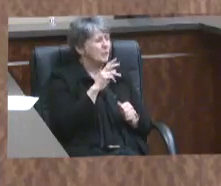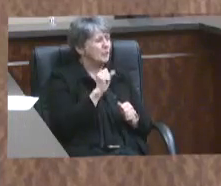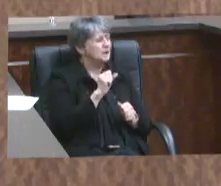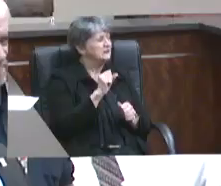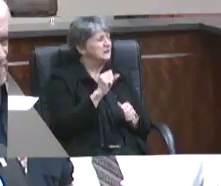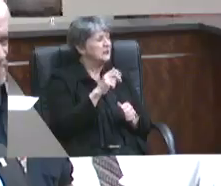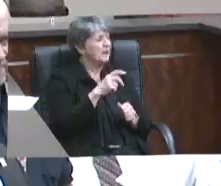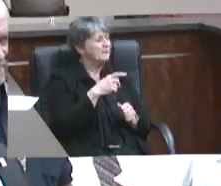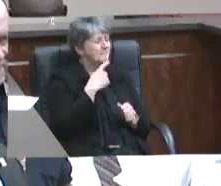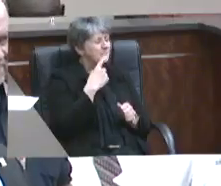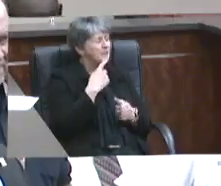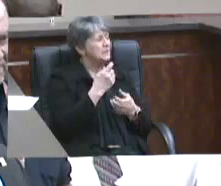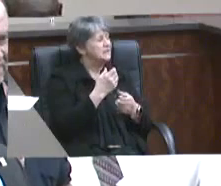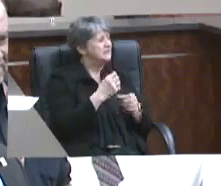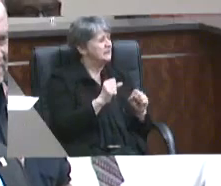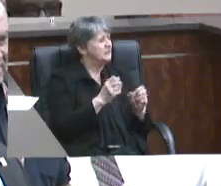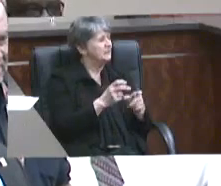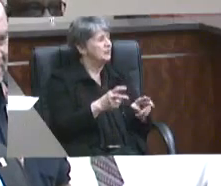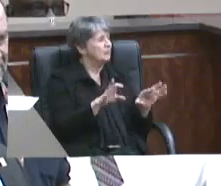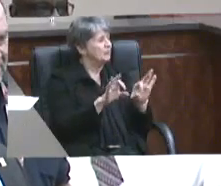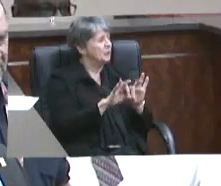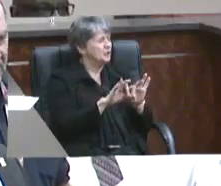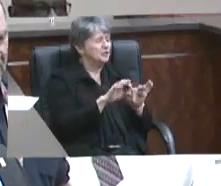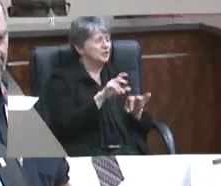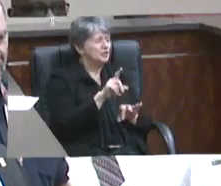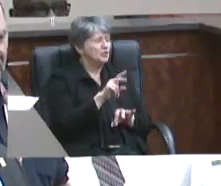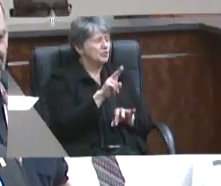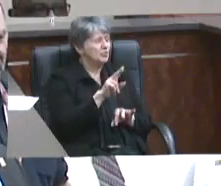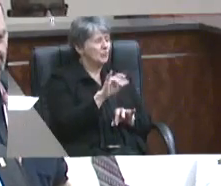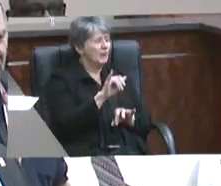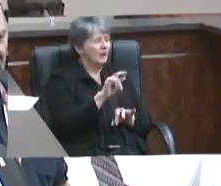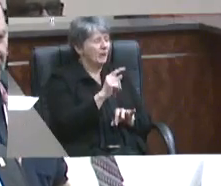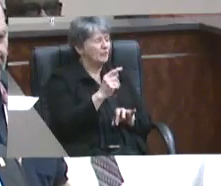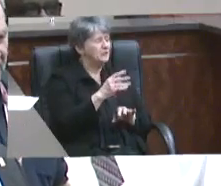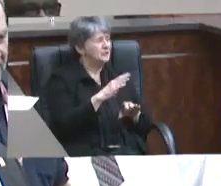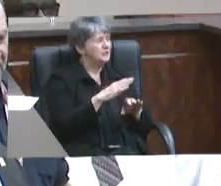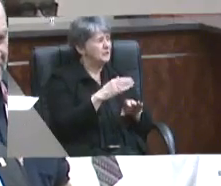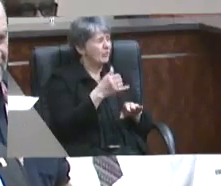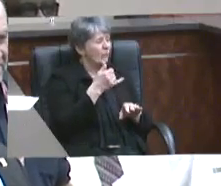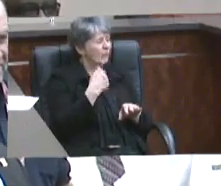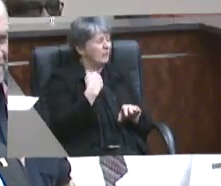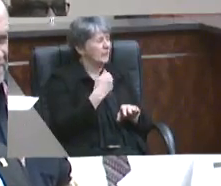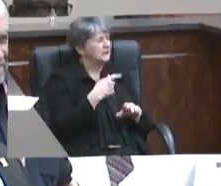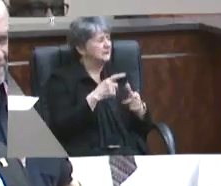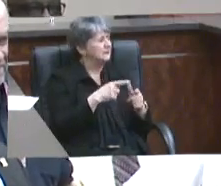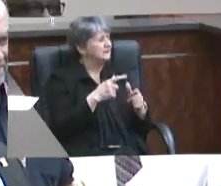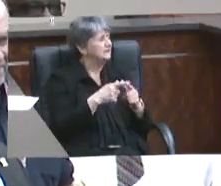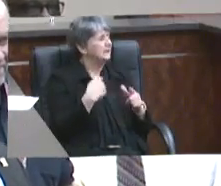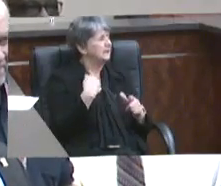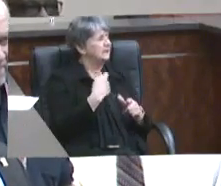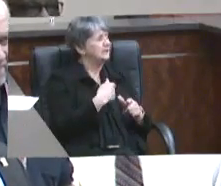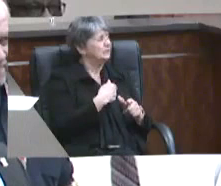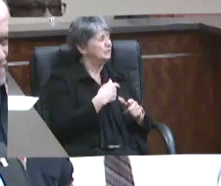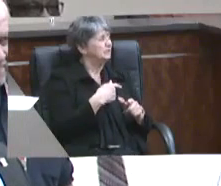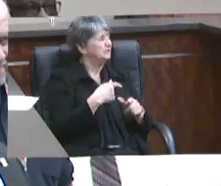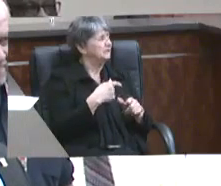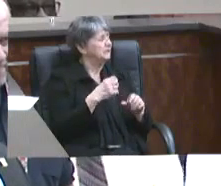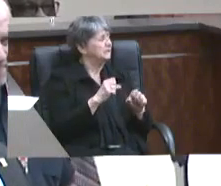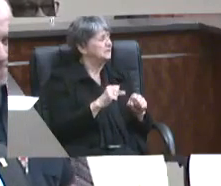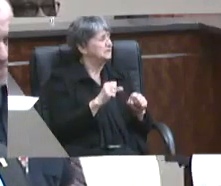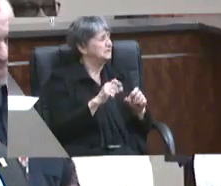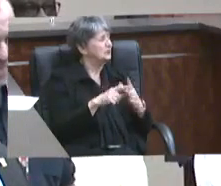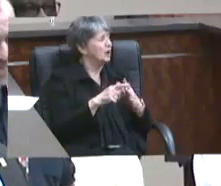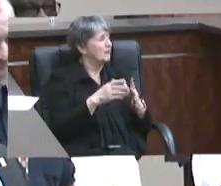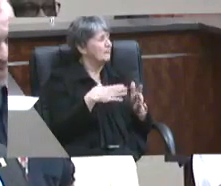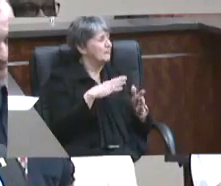very important. Your DUI, you always call us. Then, of course, weekend, Saturday, my Sunday sometimes,